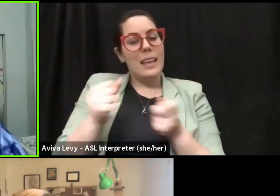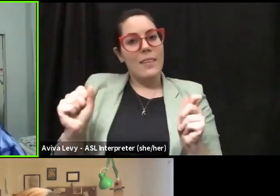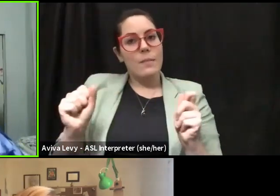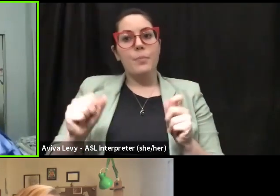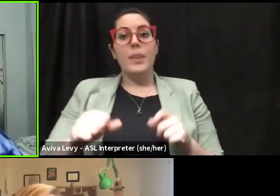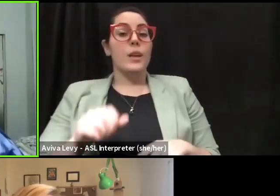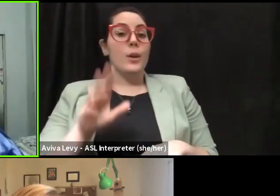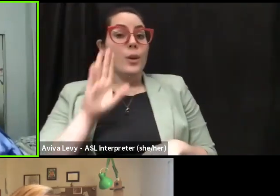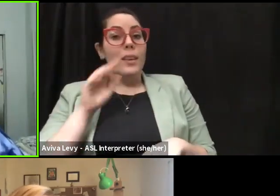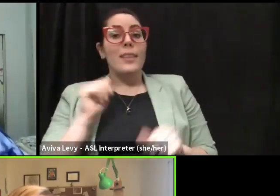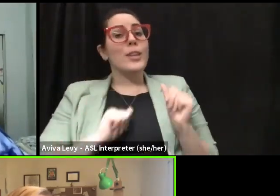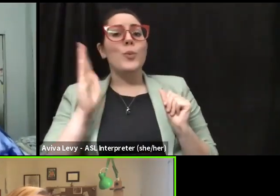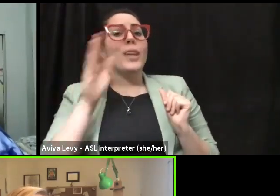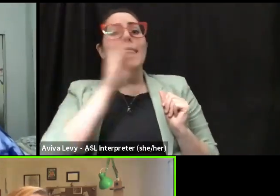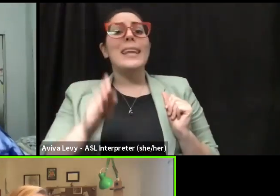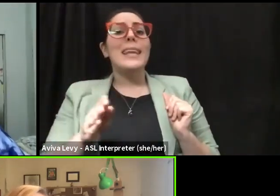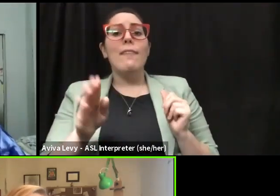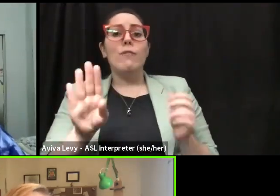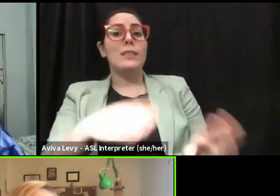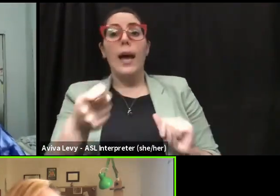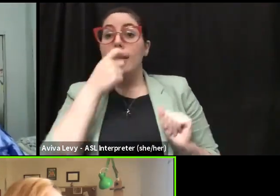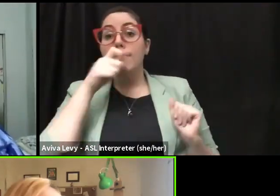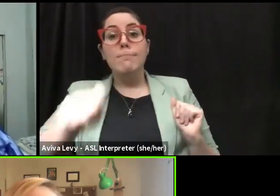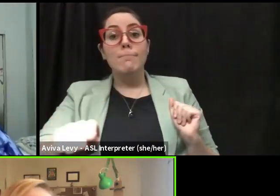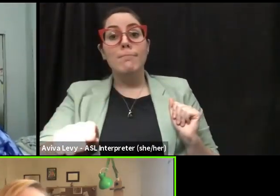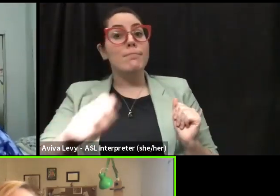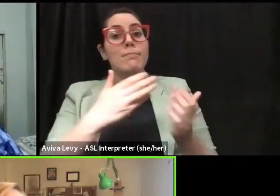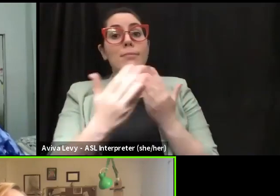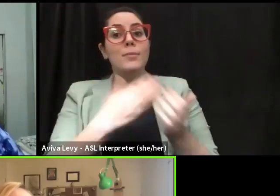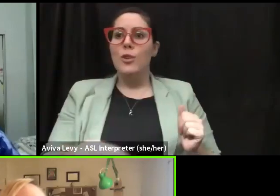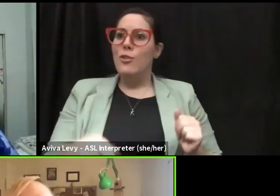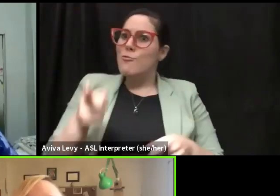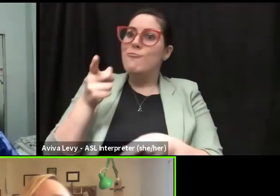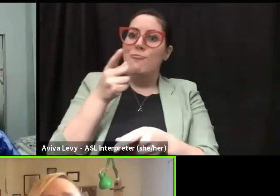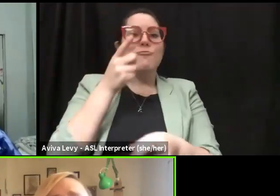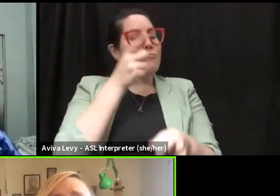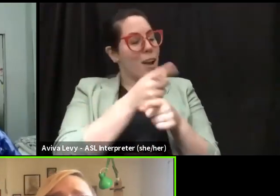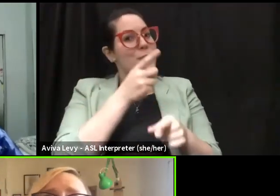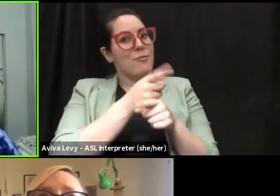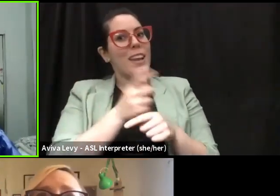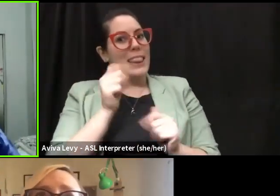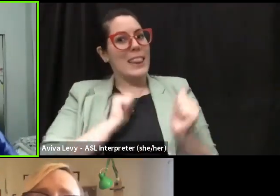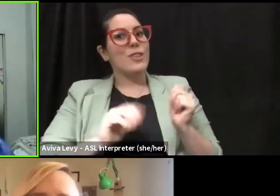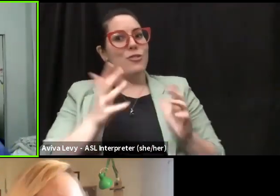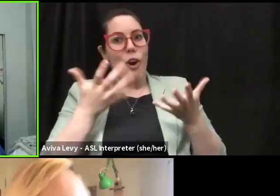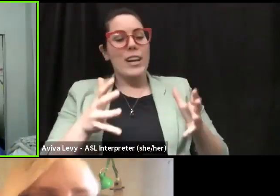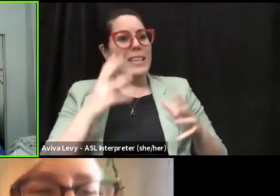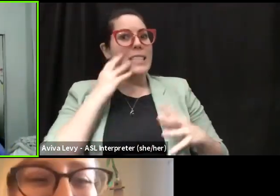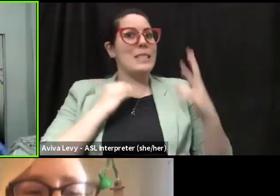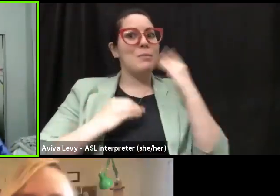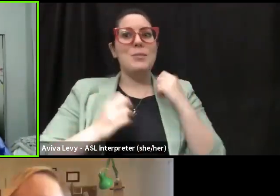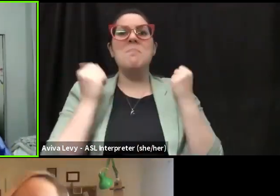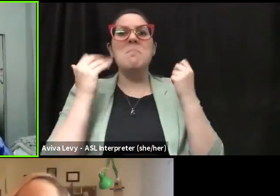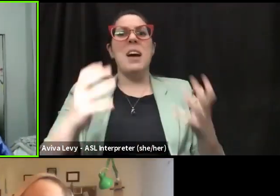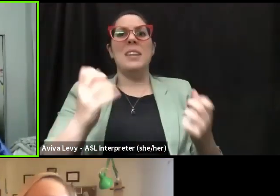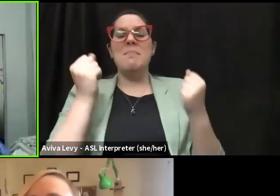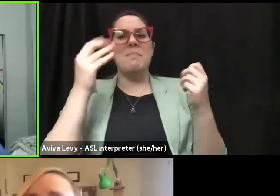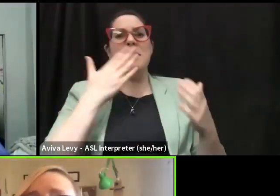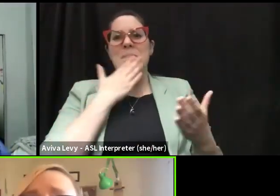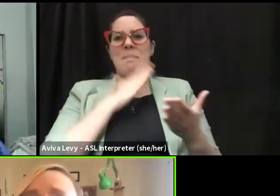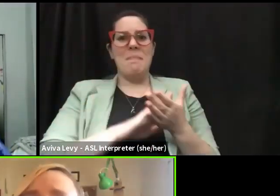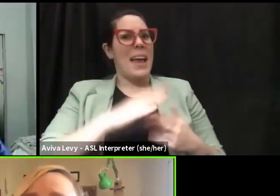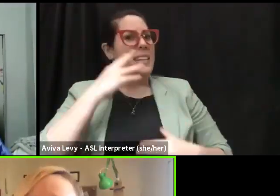never die. Absolutely. Theater has survived many plagues. And I think this is incredible,